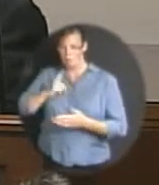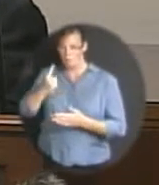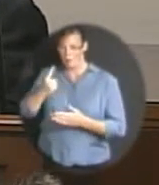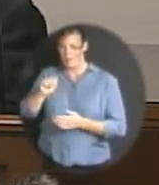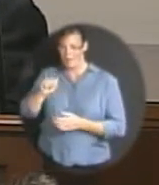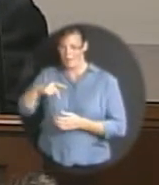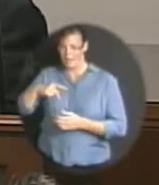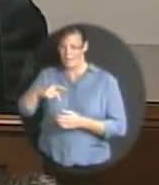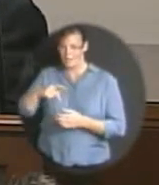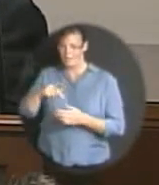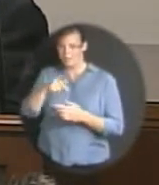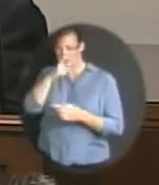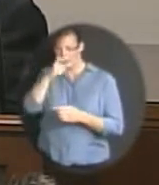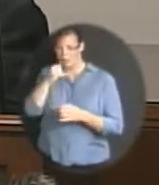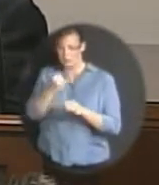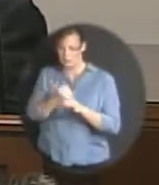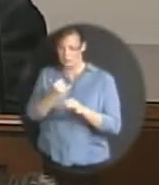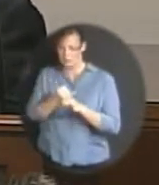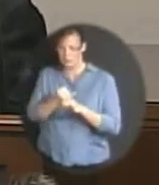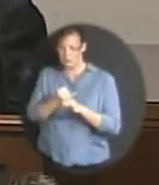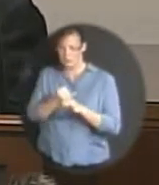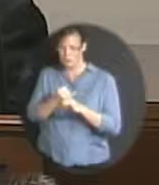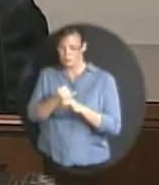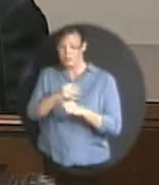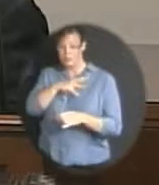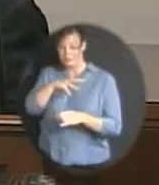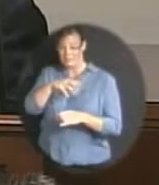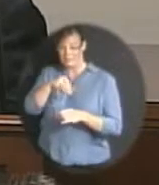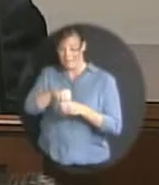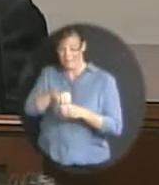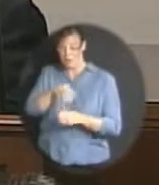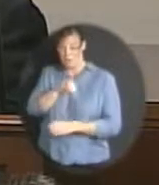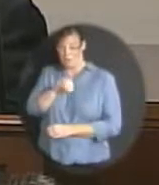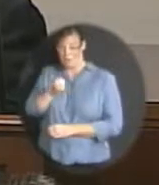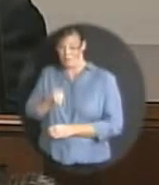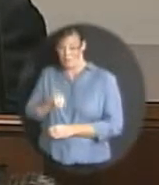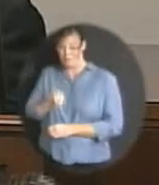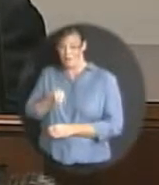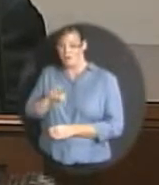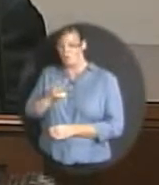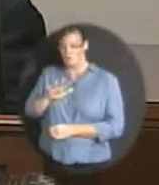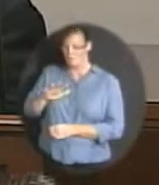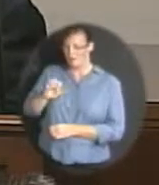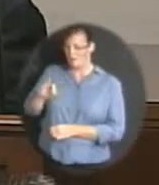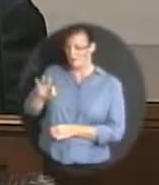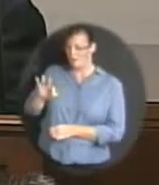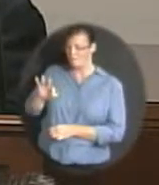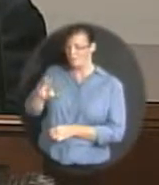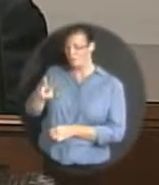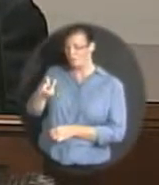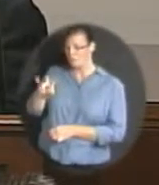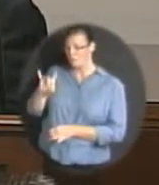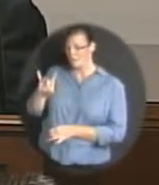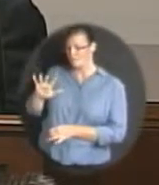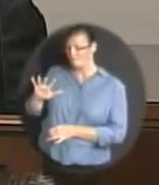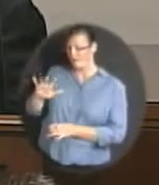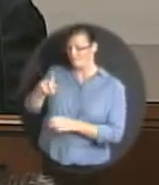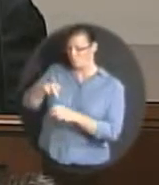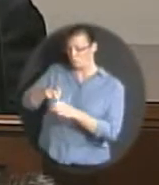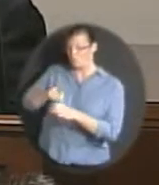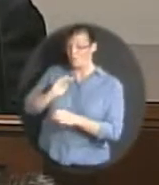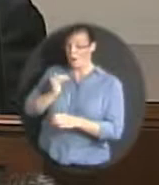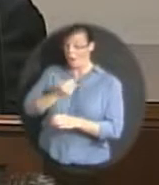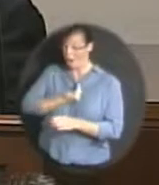Summer Institute sites is in Olathe. So 45 of the 285 participants were our